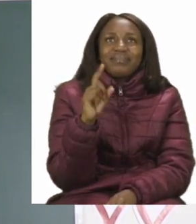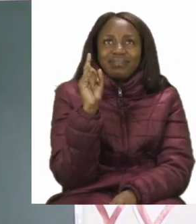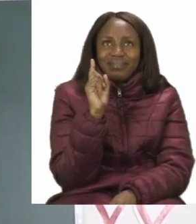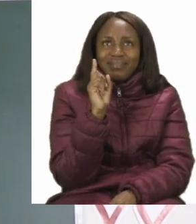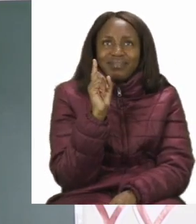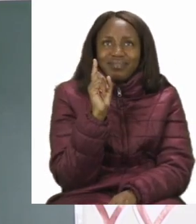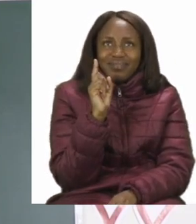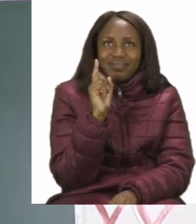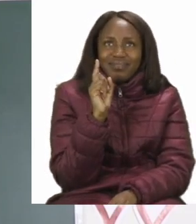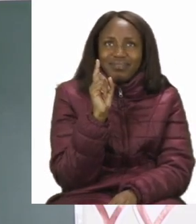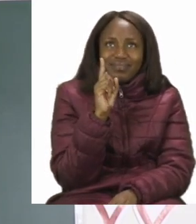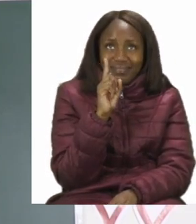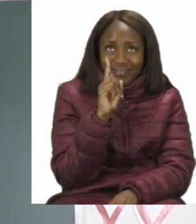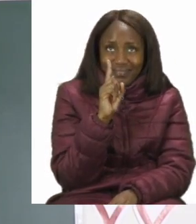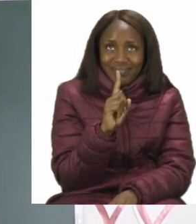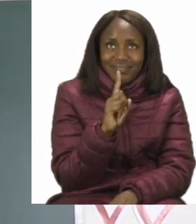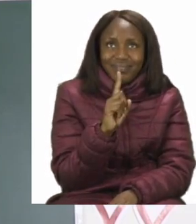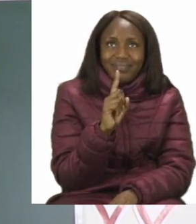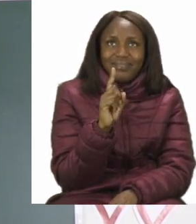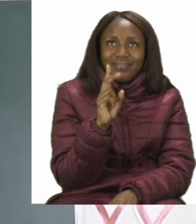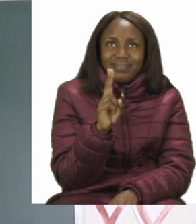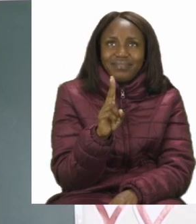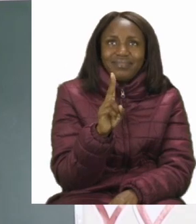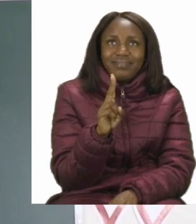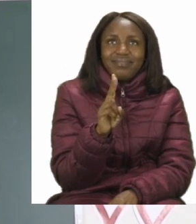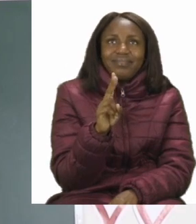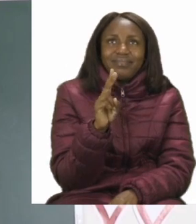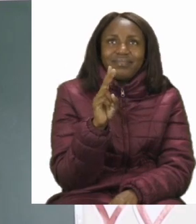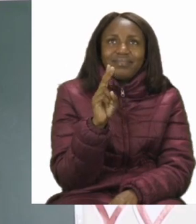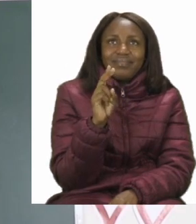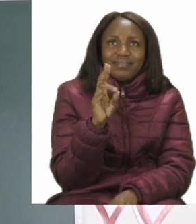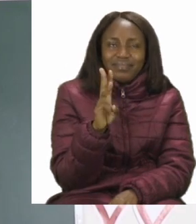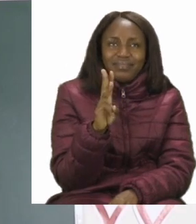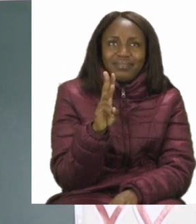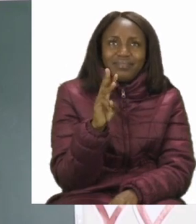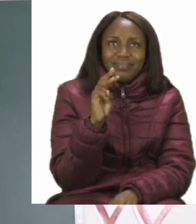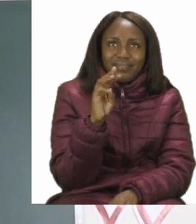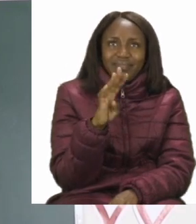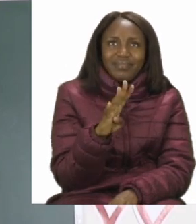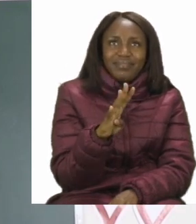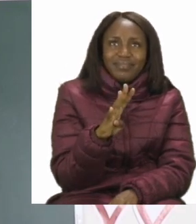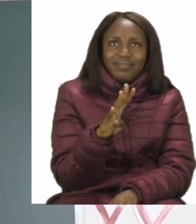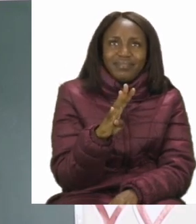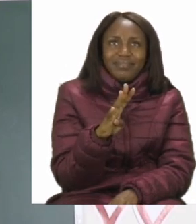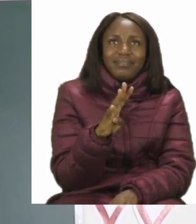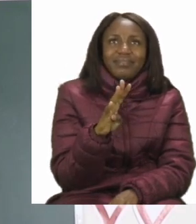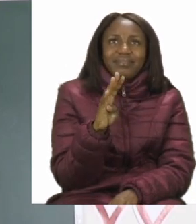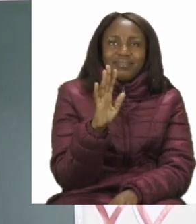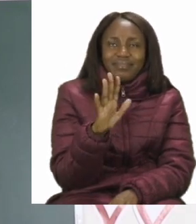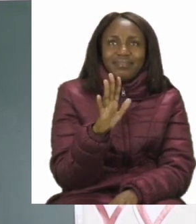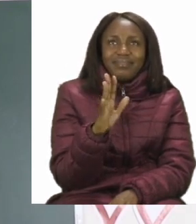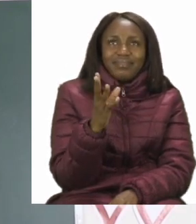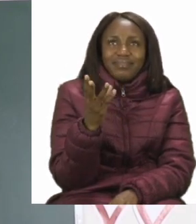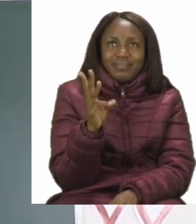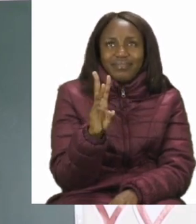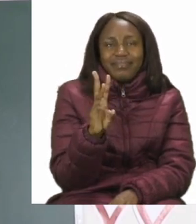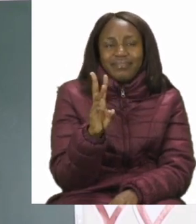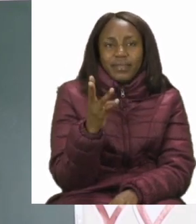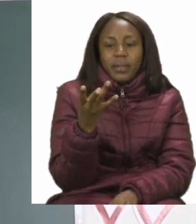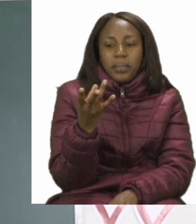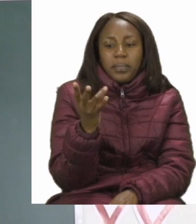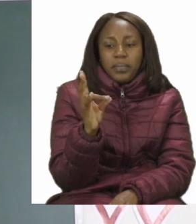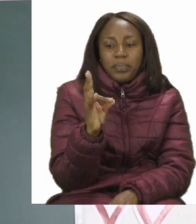job. Now let's count again. 1, 2, 3, 4, 5,